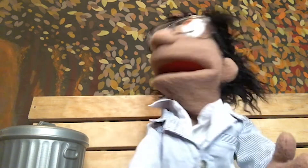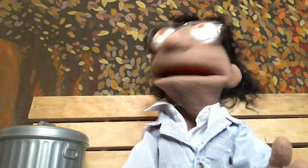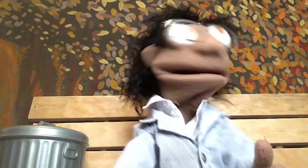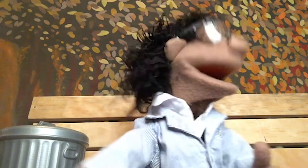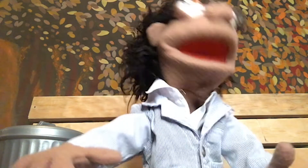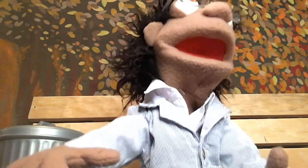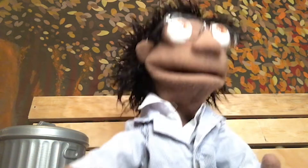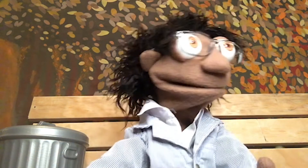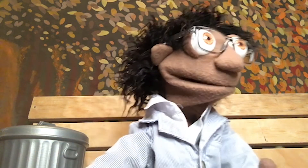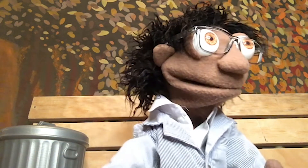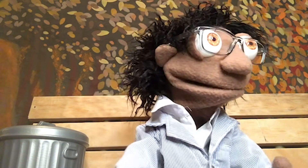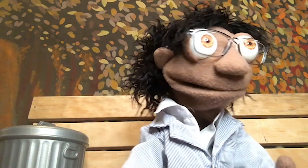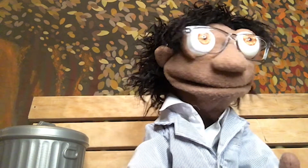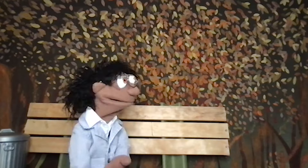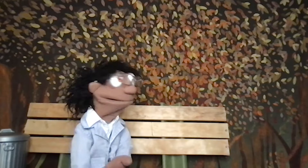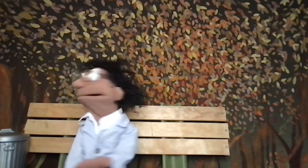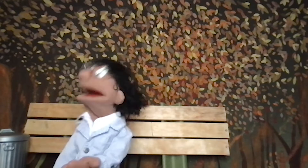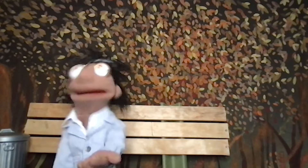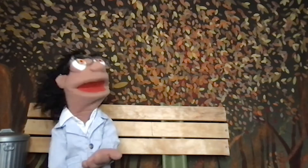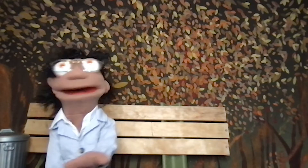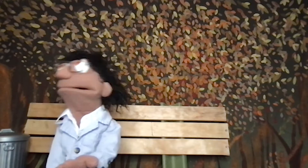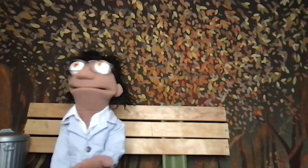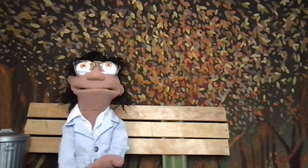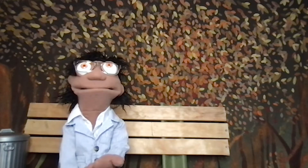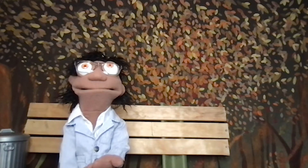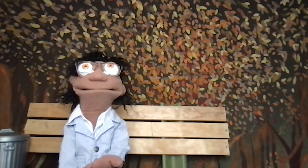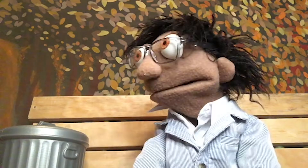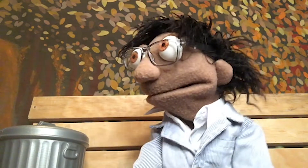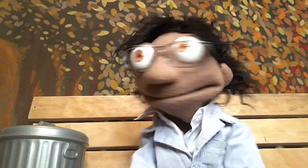Guard! Help! Guard! Help me!